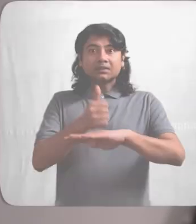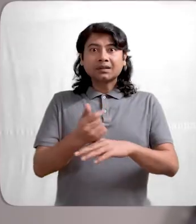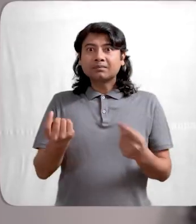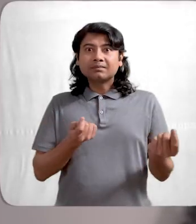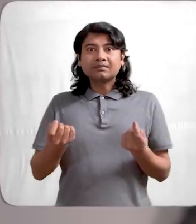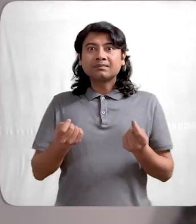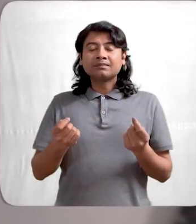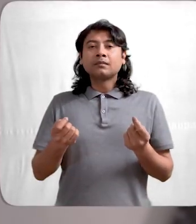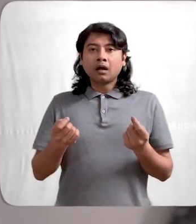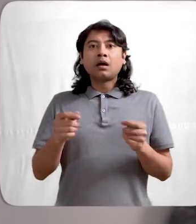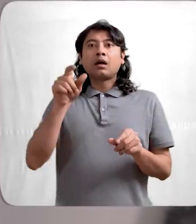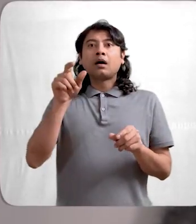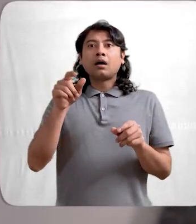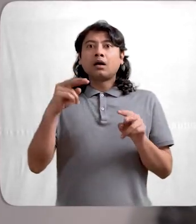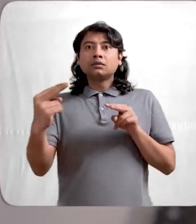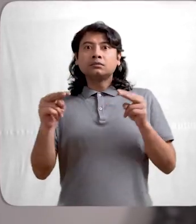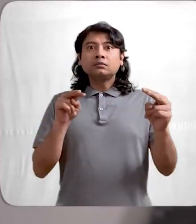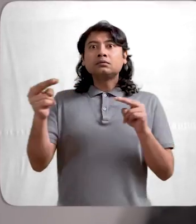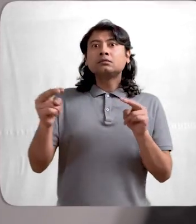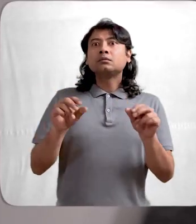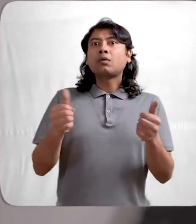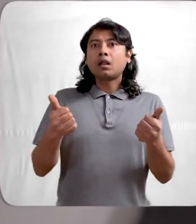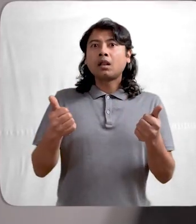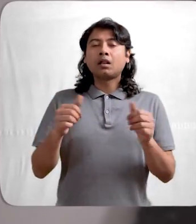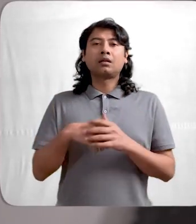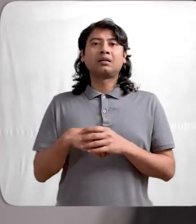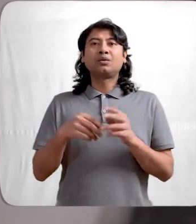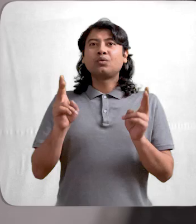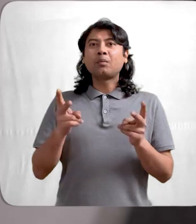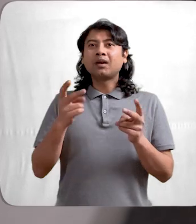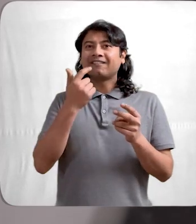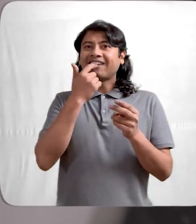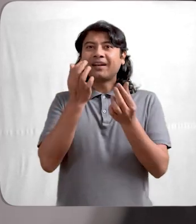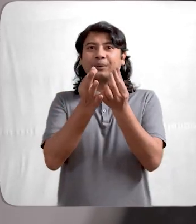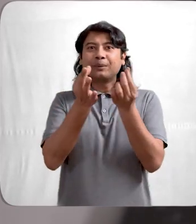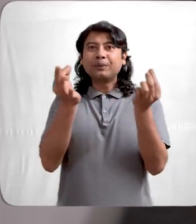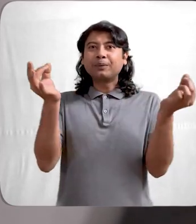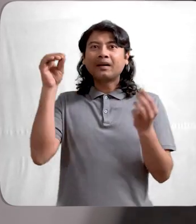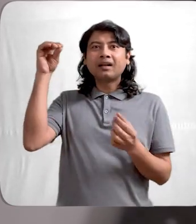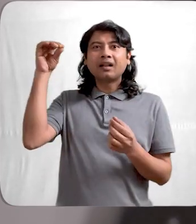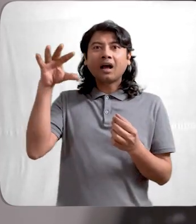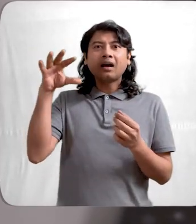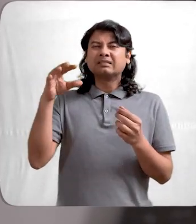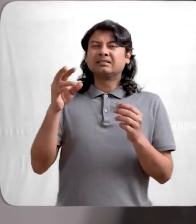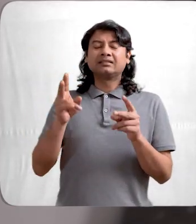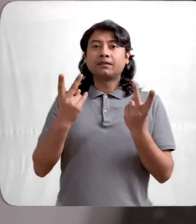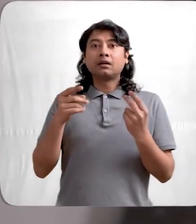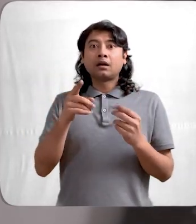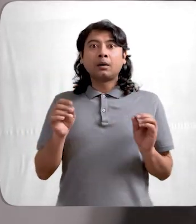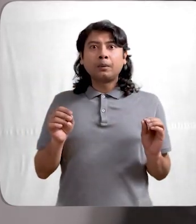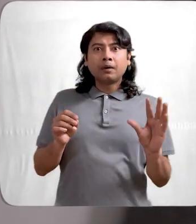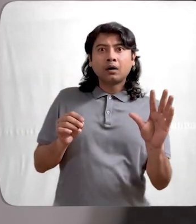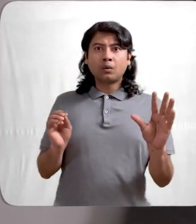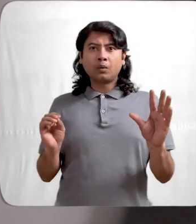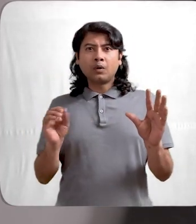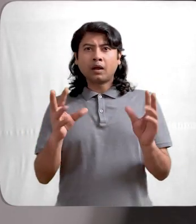And by staging it differently, you can alter the perception of the work also. Like if I stage it in a tube light kind of light, it will look very different. And